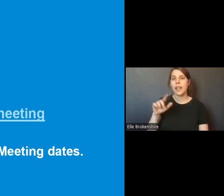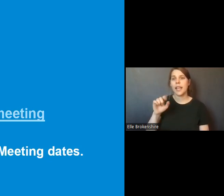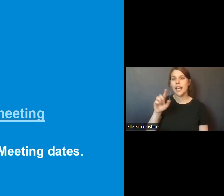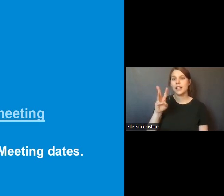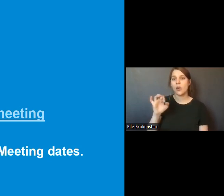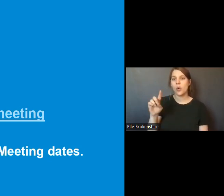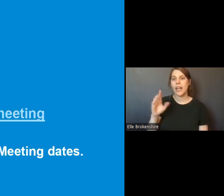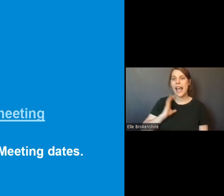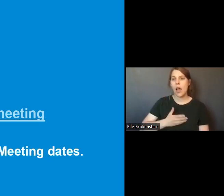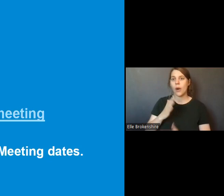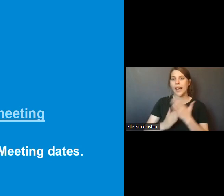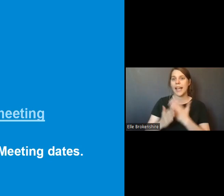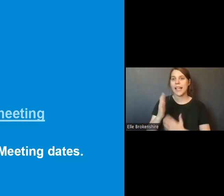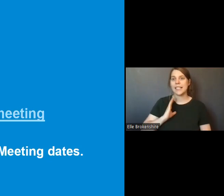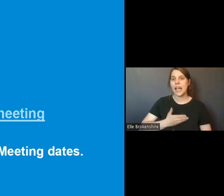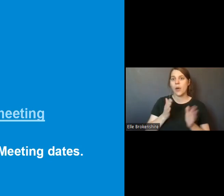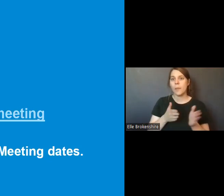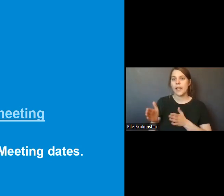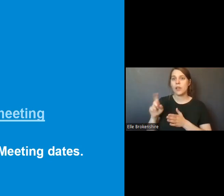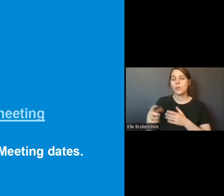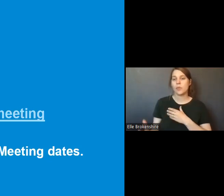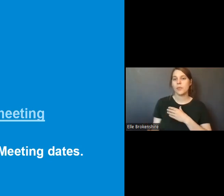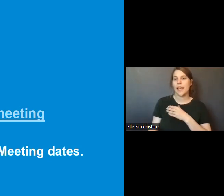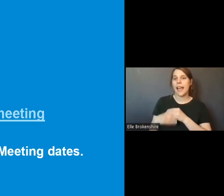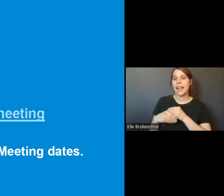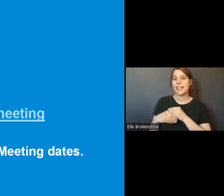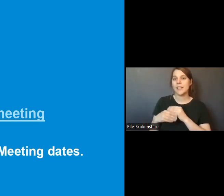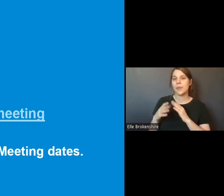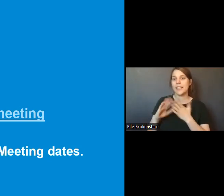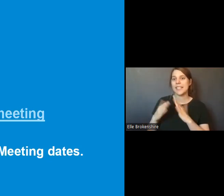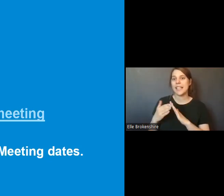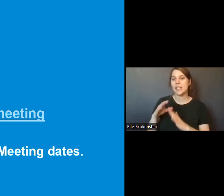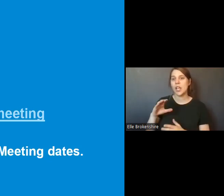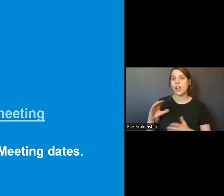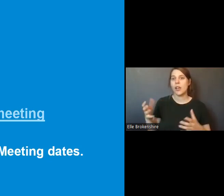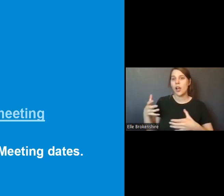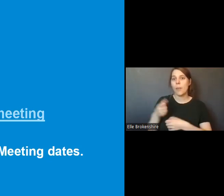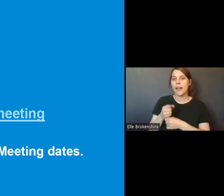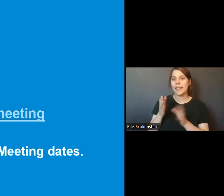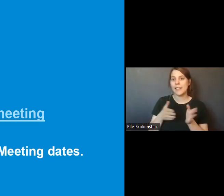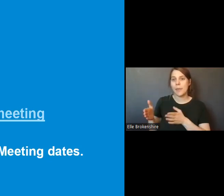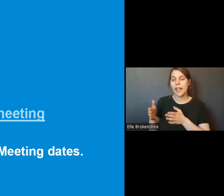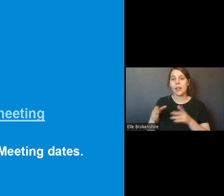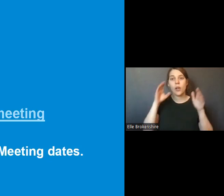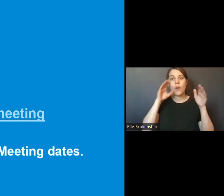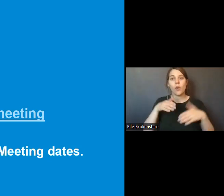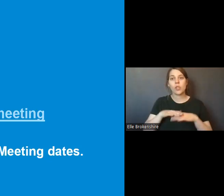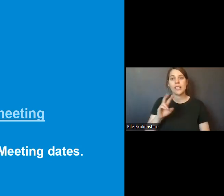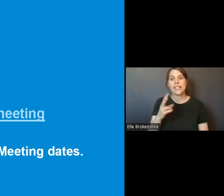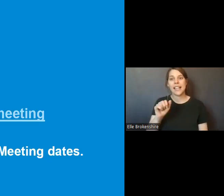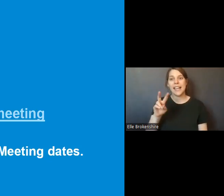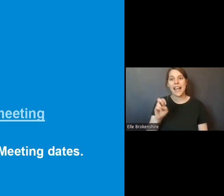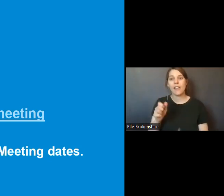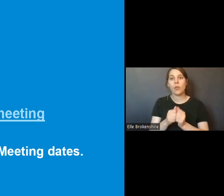formally adopted to the city's comprehensive plan. This plan clearly states that development be focused on Second Avenue with the goal of